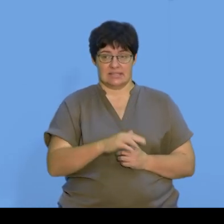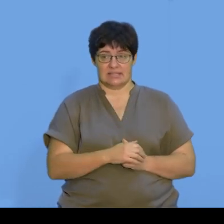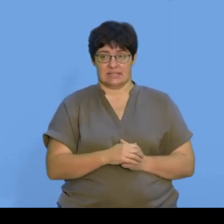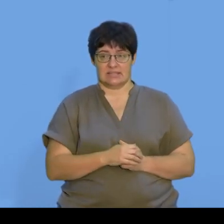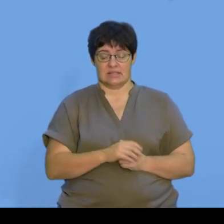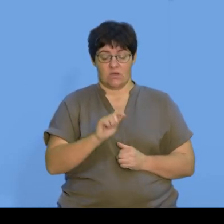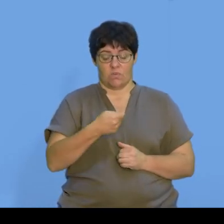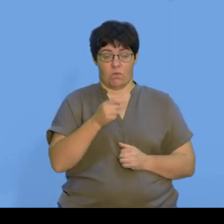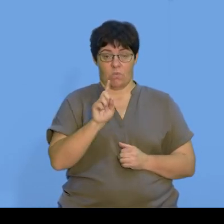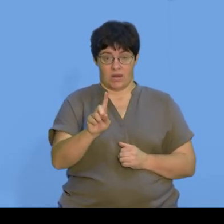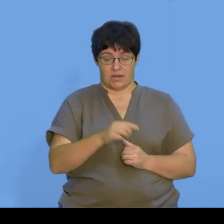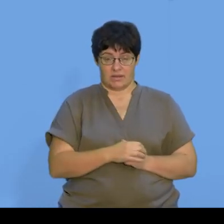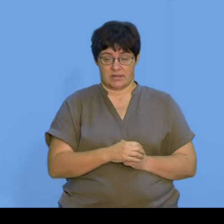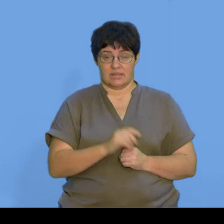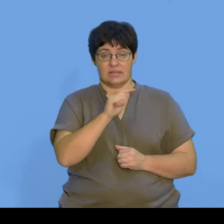We have